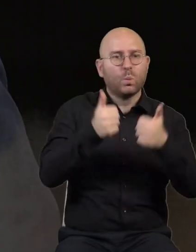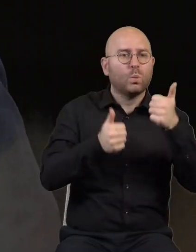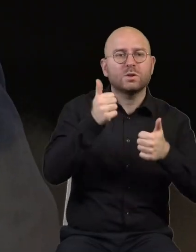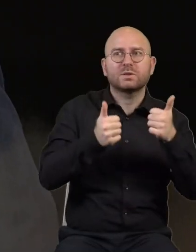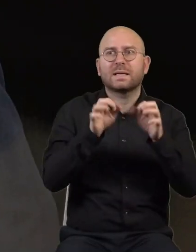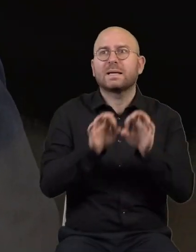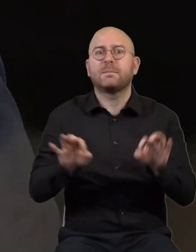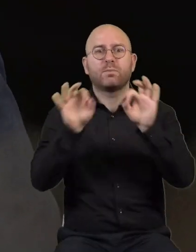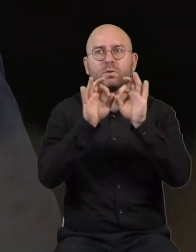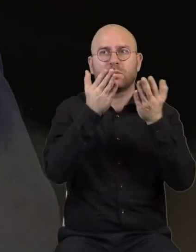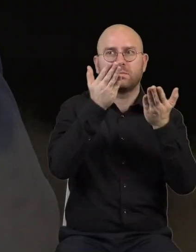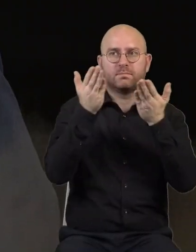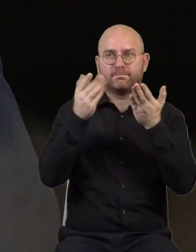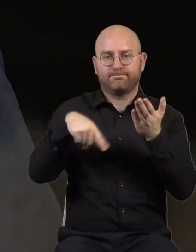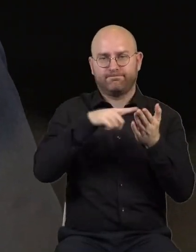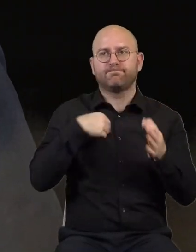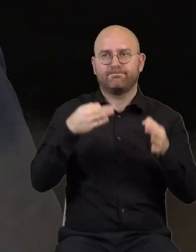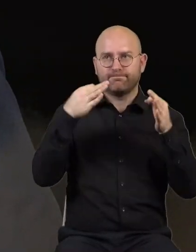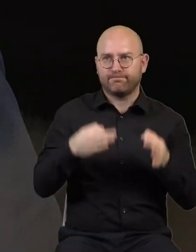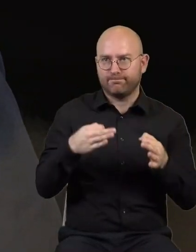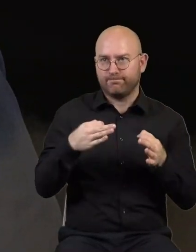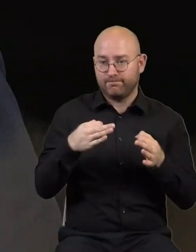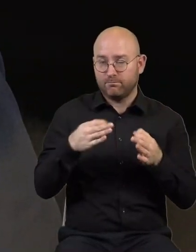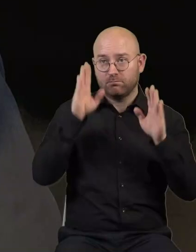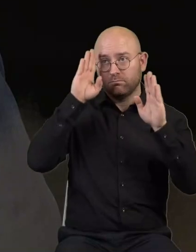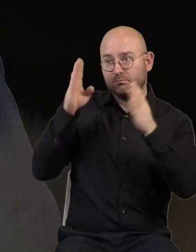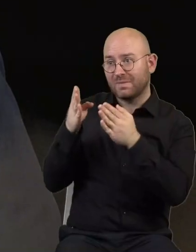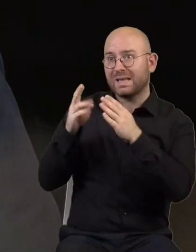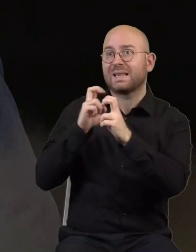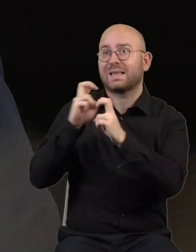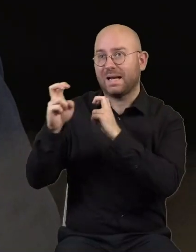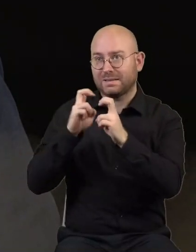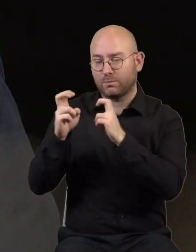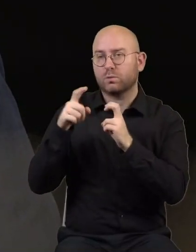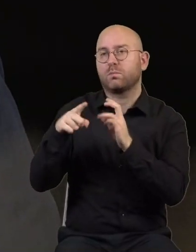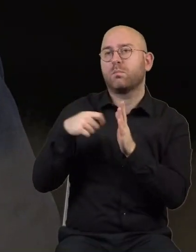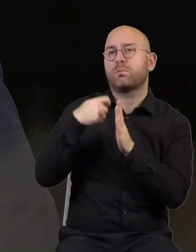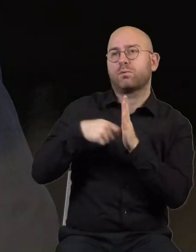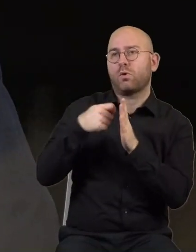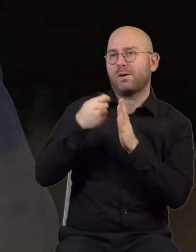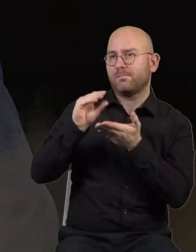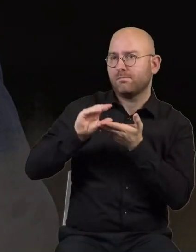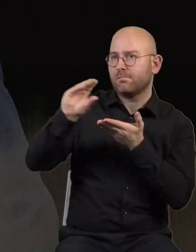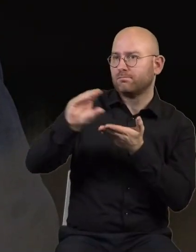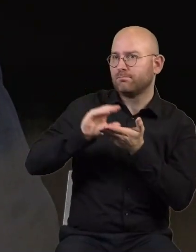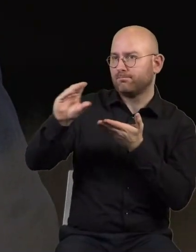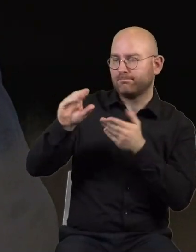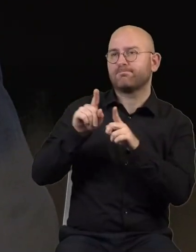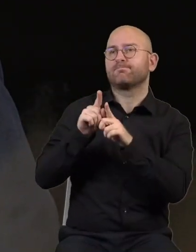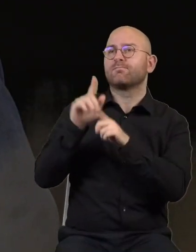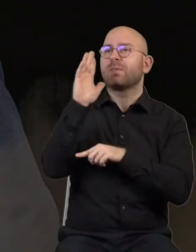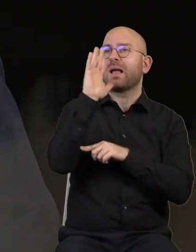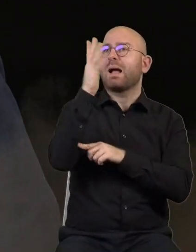less polluting, and taking into account the needs of the